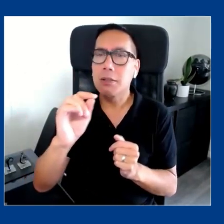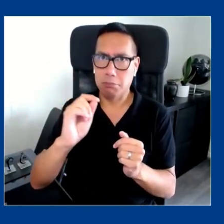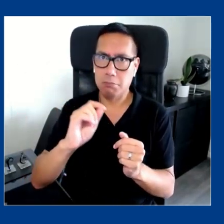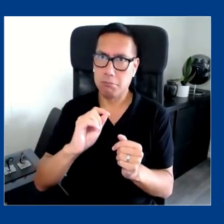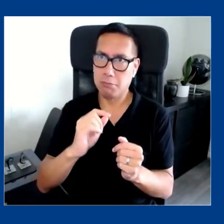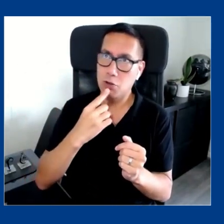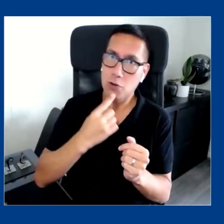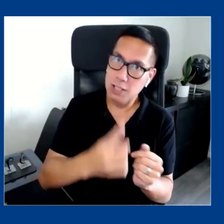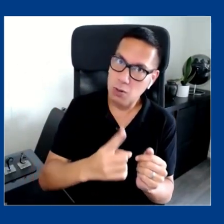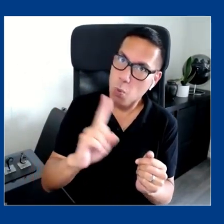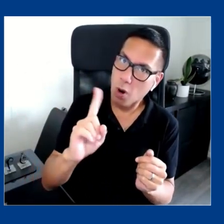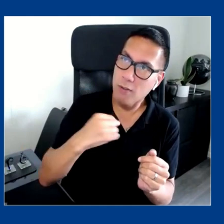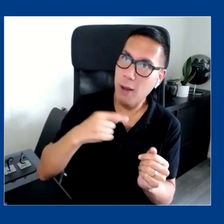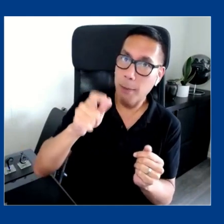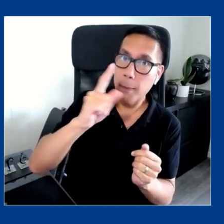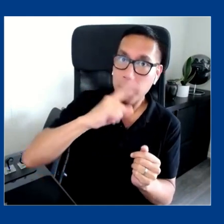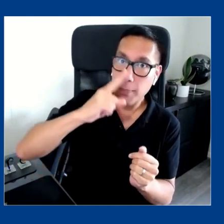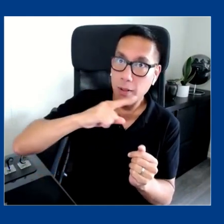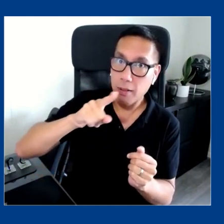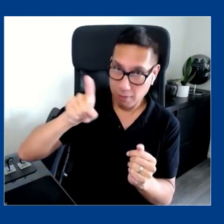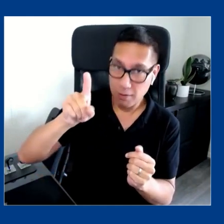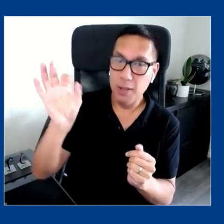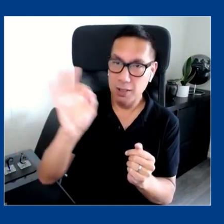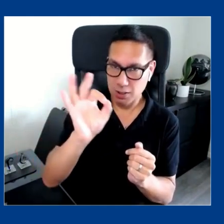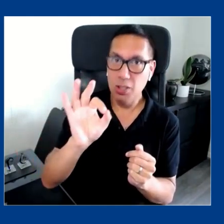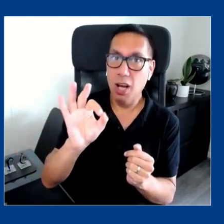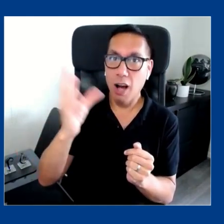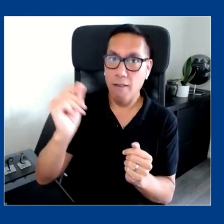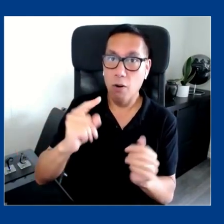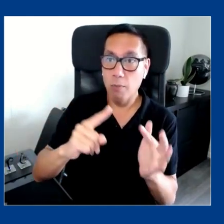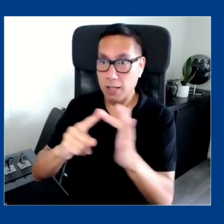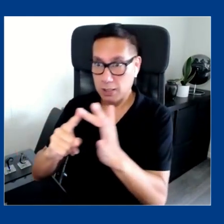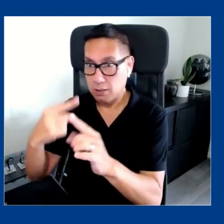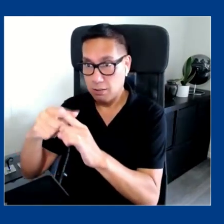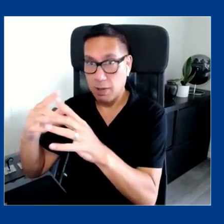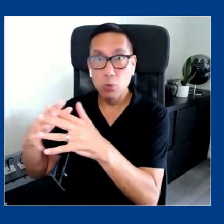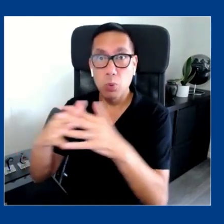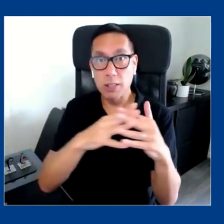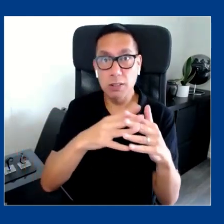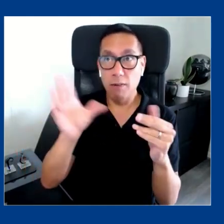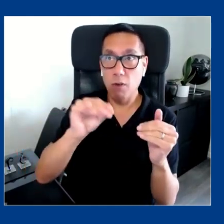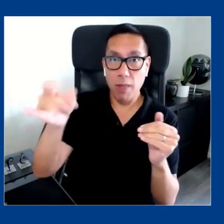to the border area from both the east and west of the island, which, as I mentioned,